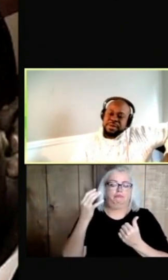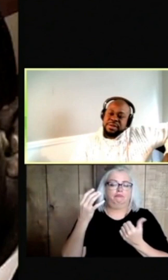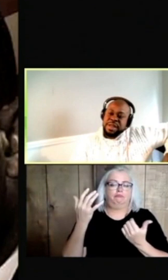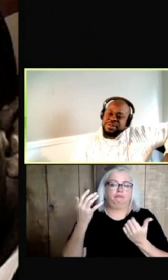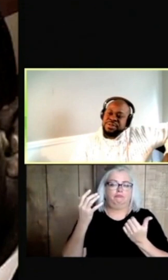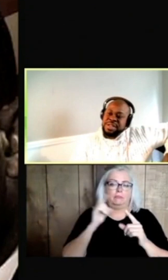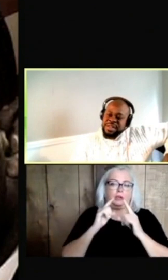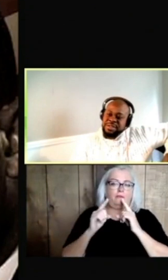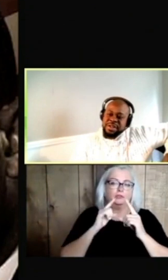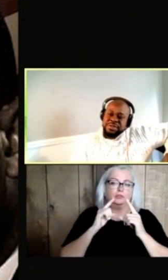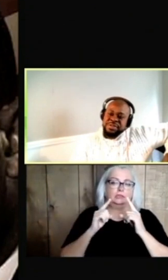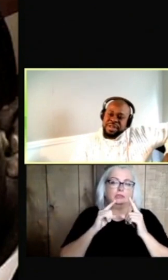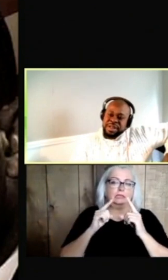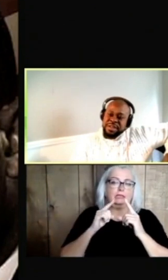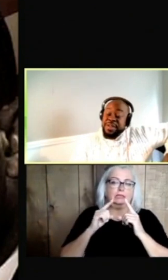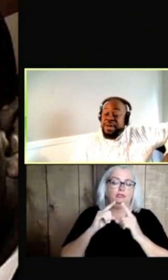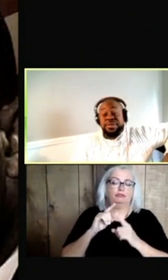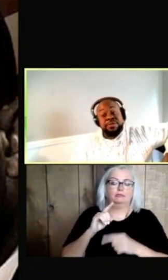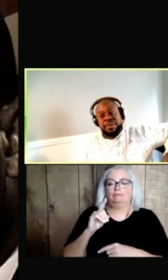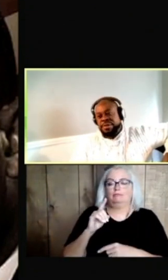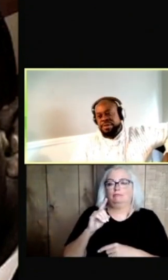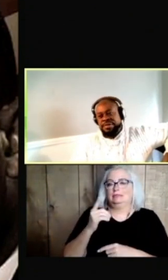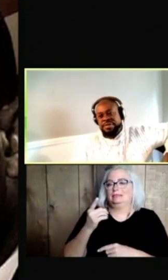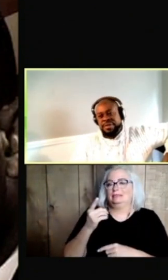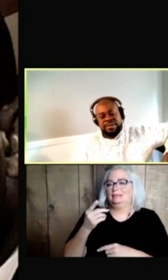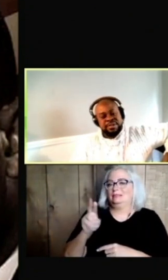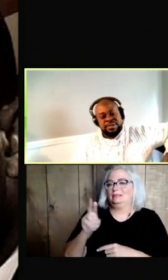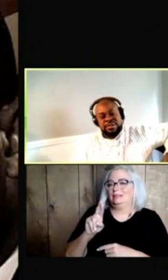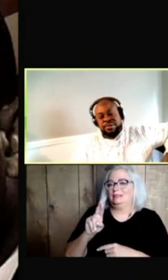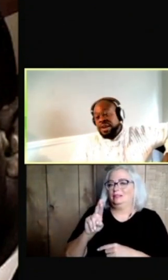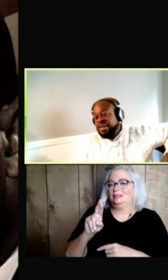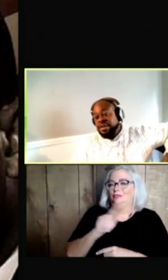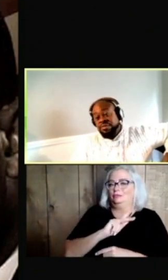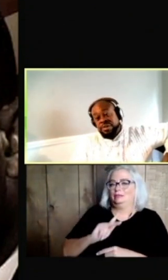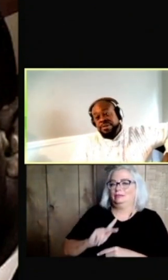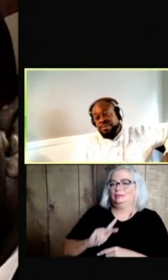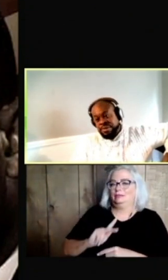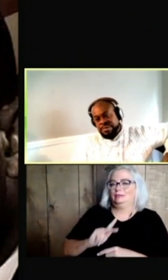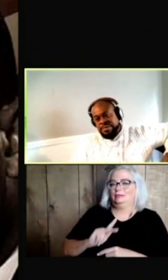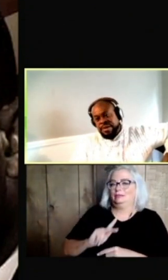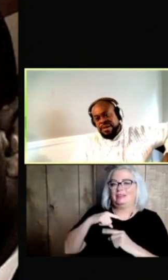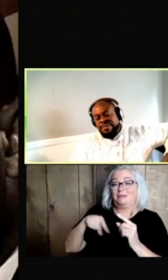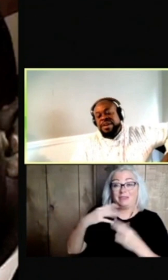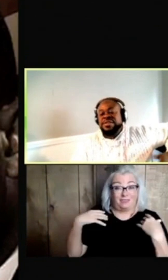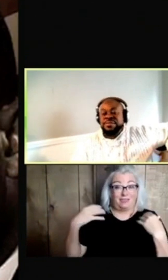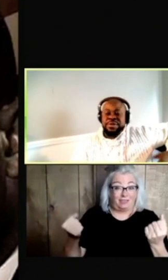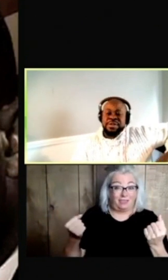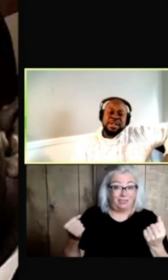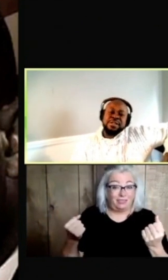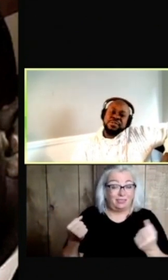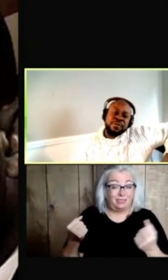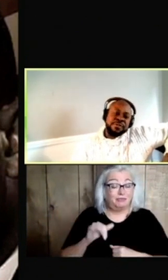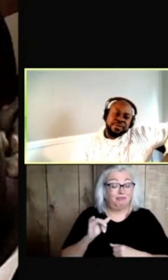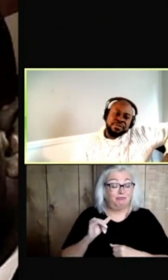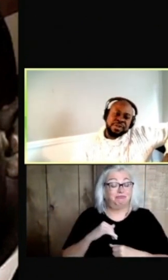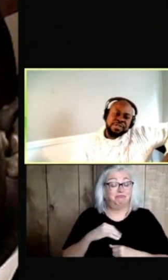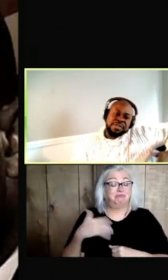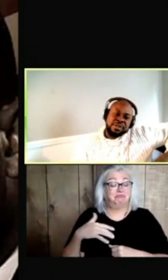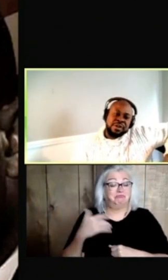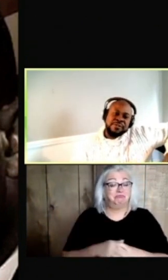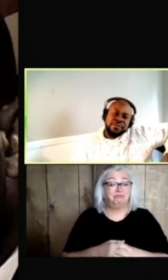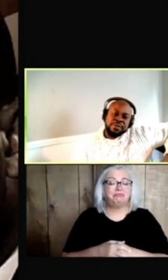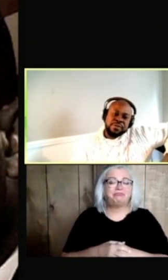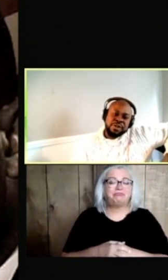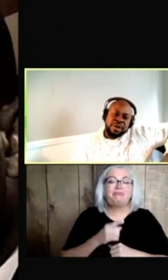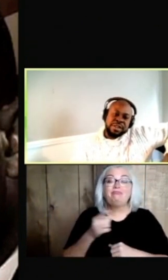had about Dr. King's understanding of health disparities. And so this quote, I think, is really important because it brings that to the forefront when he